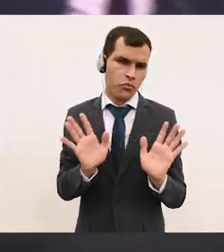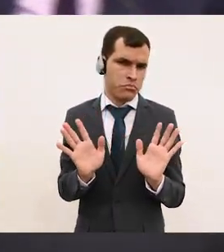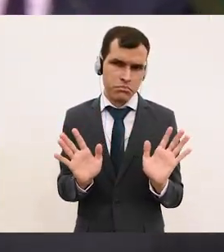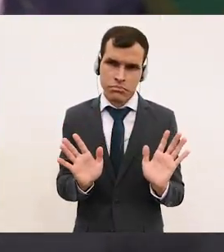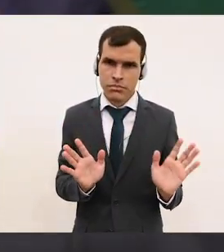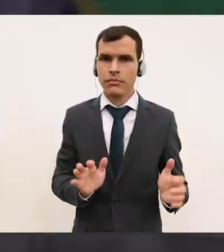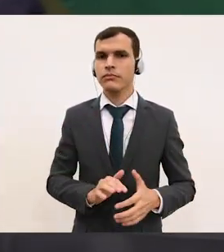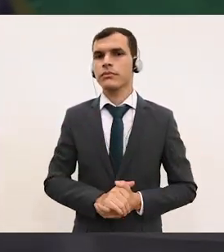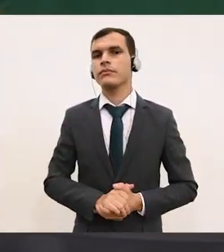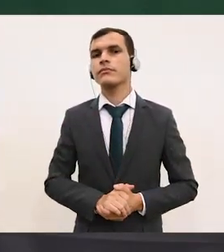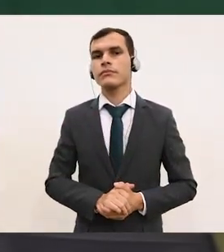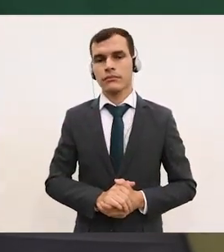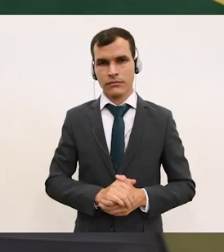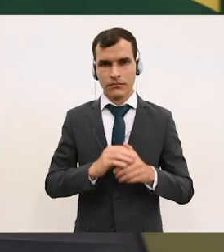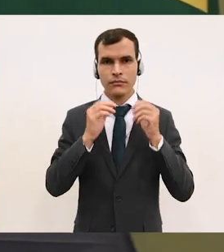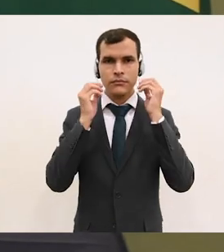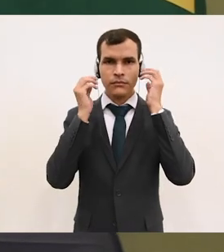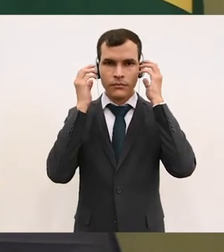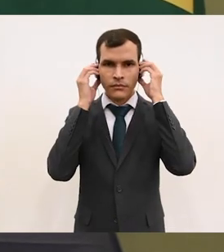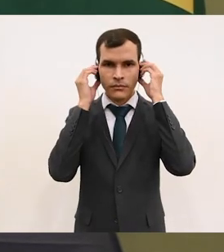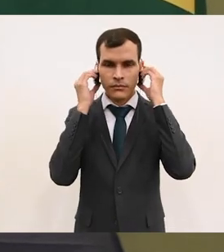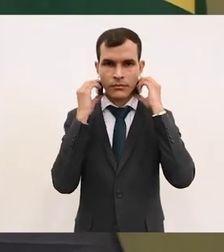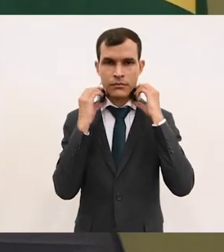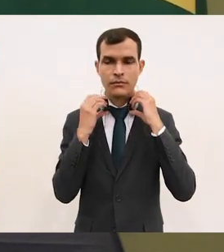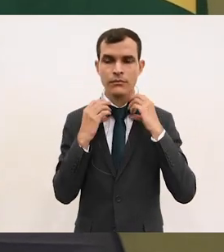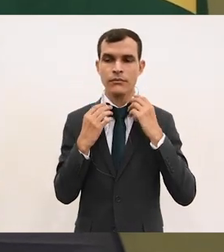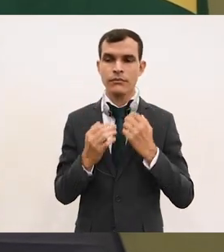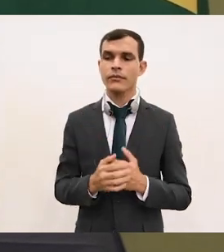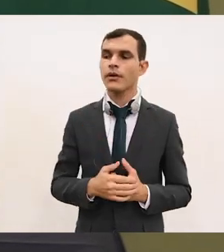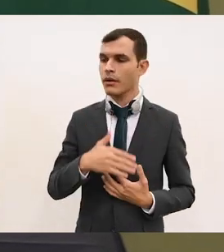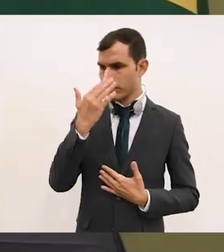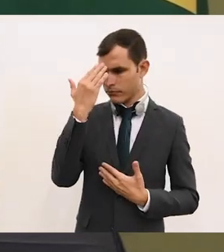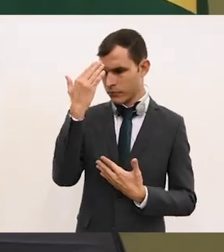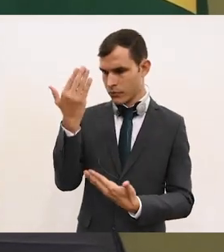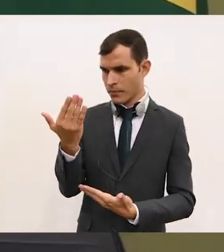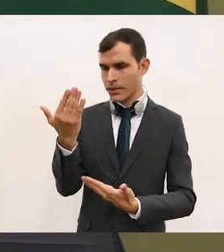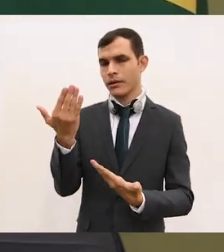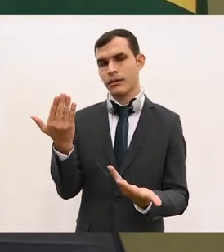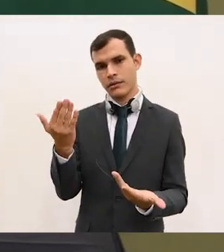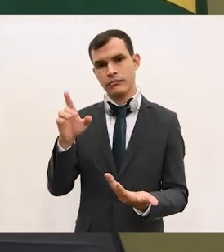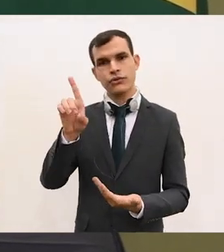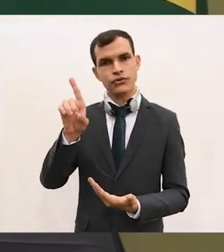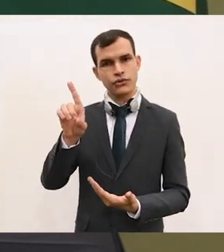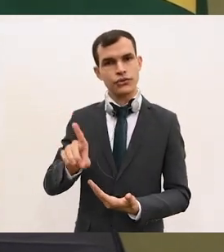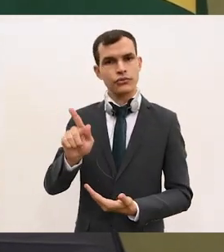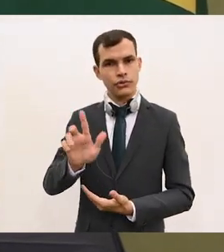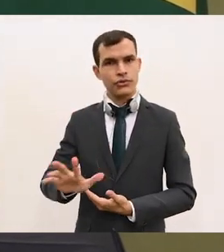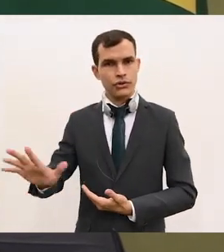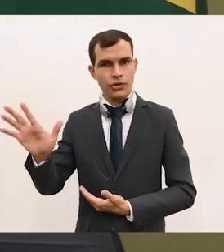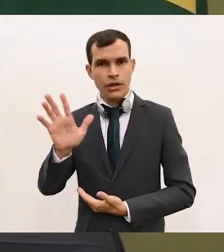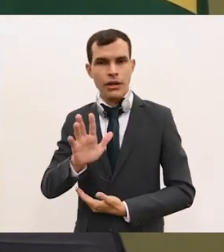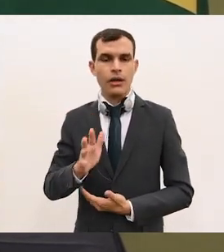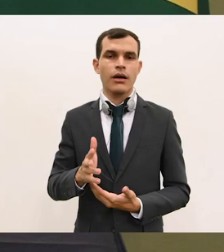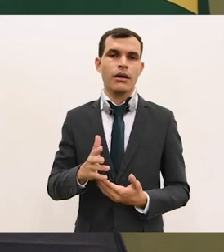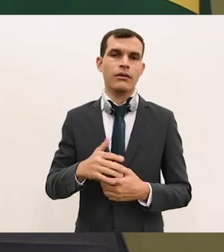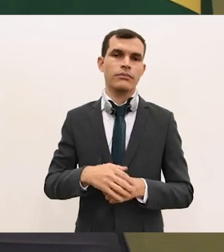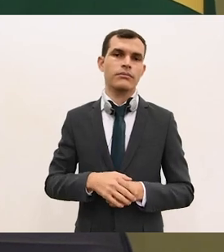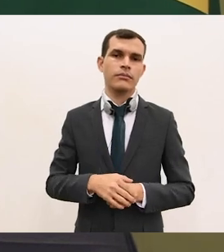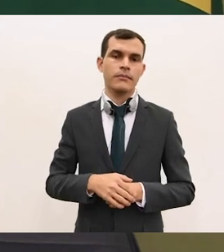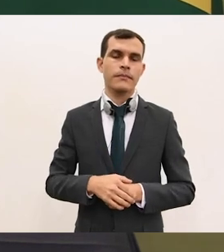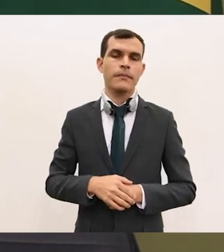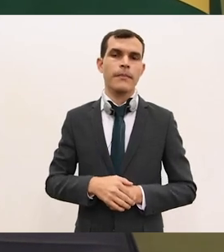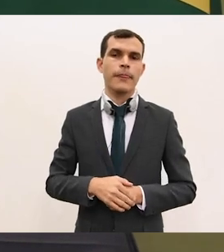Thank you. Obrigado, silência. Após temos ouvido a diretora-geral com seus comentários sobre a